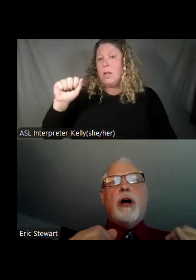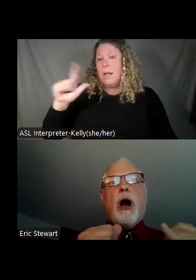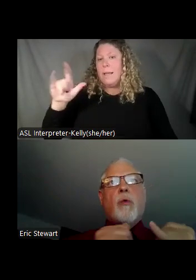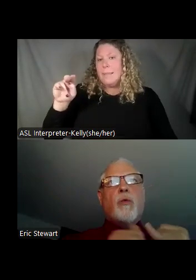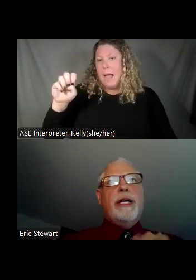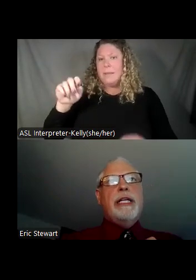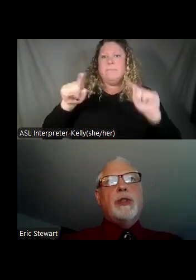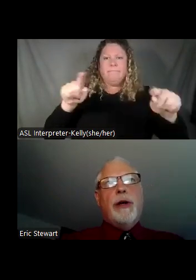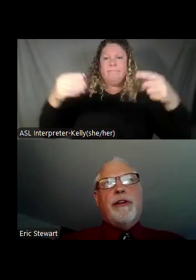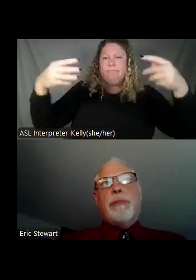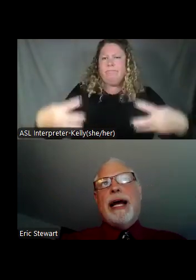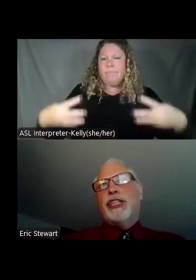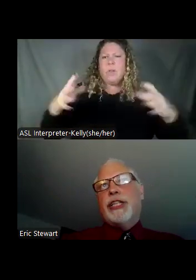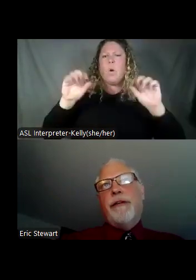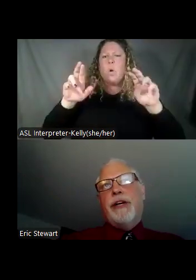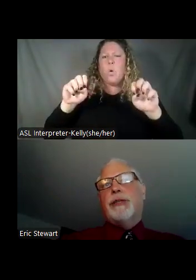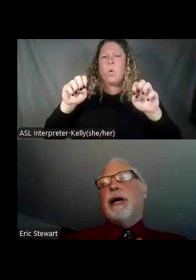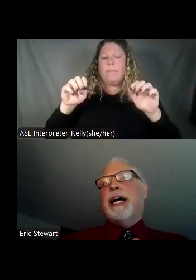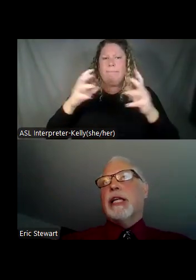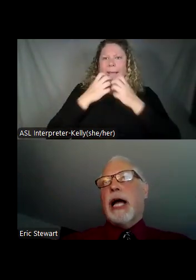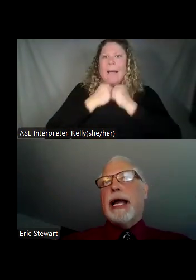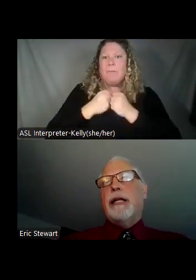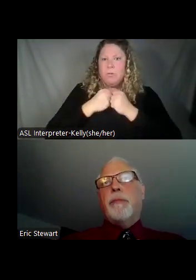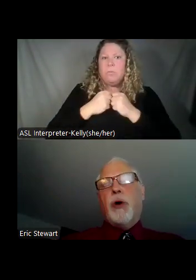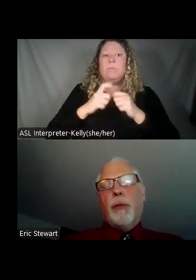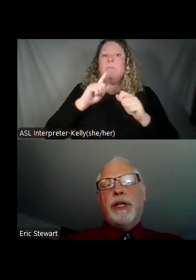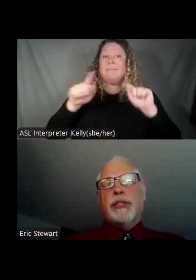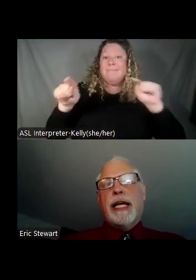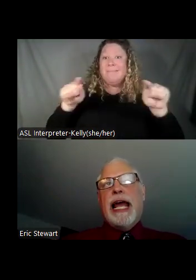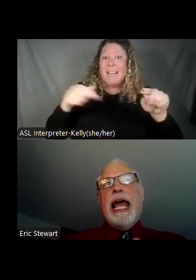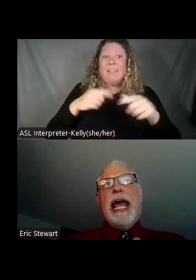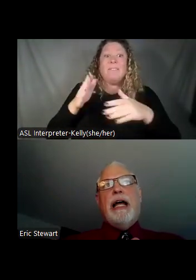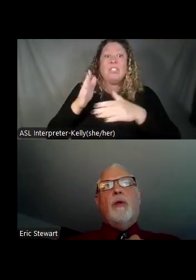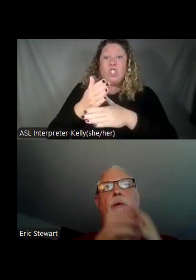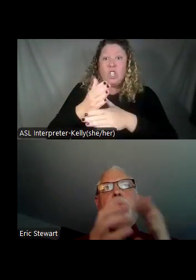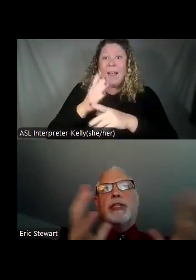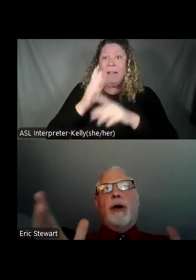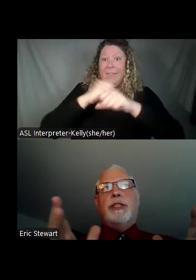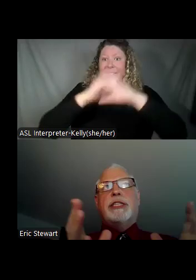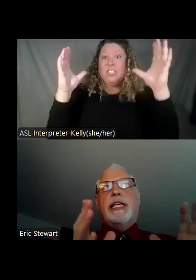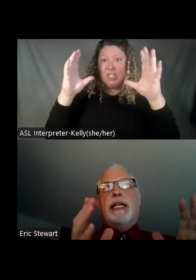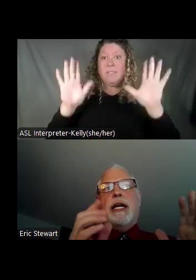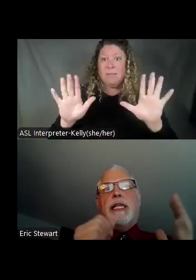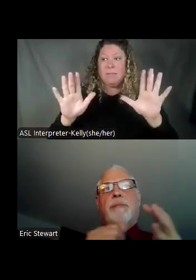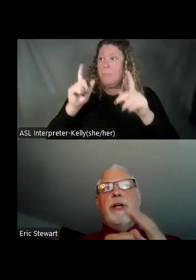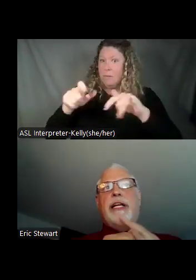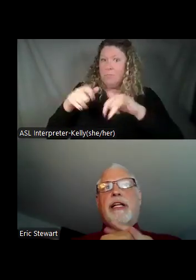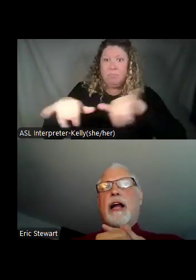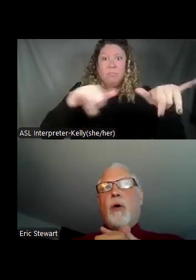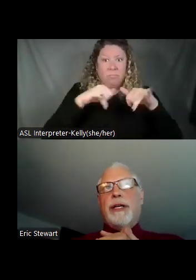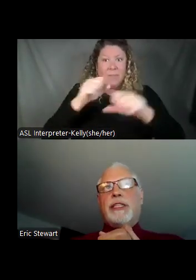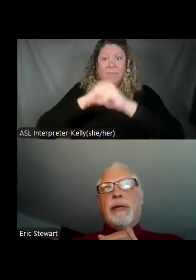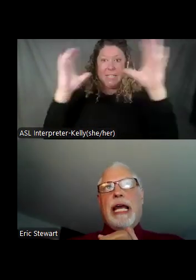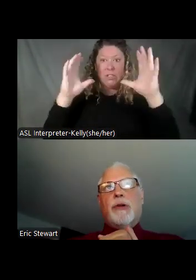values are really driven by a shared vision, by a aligned purpose. And when we start to see the ability